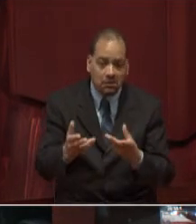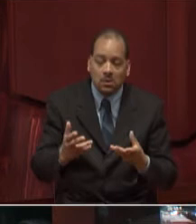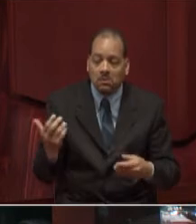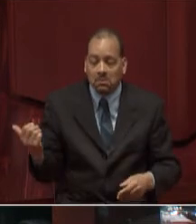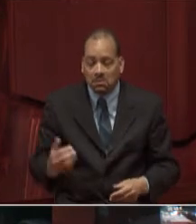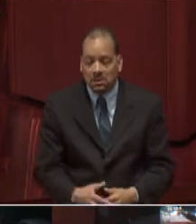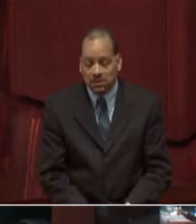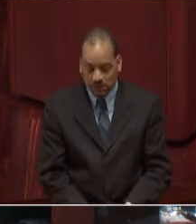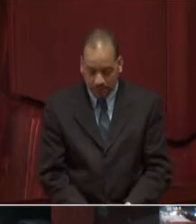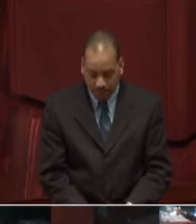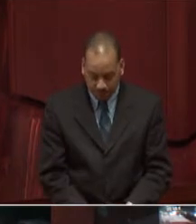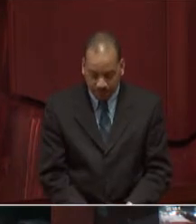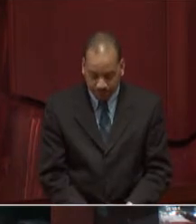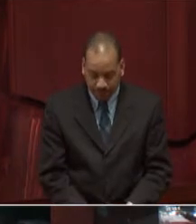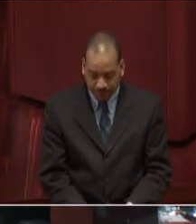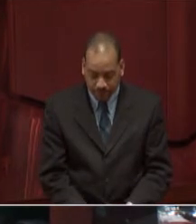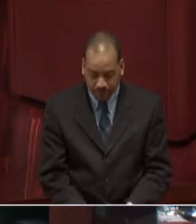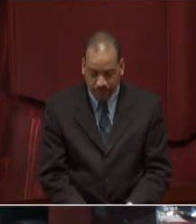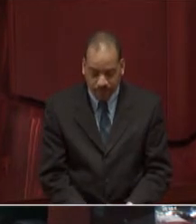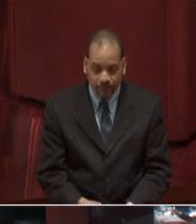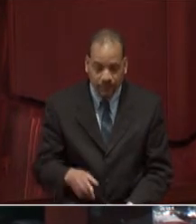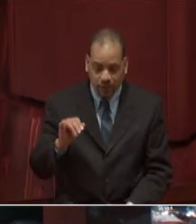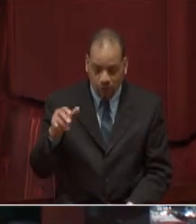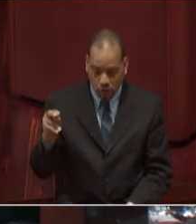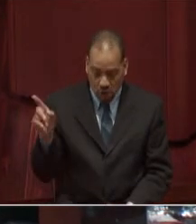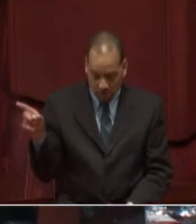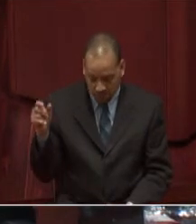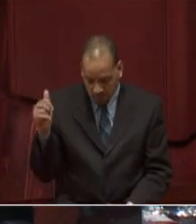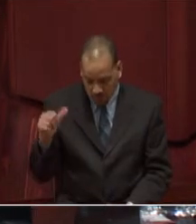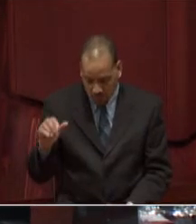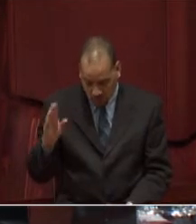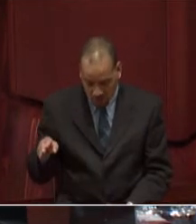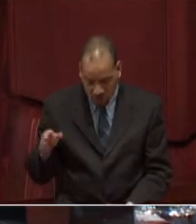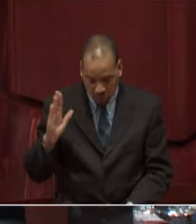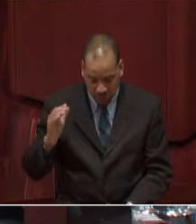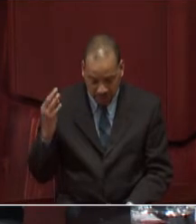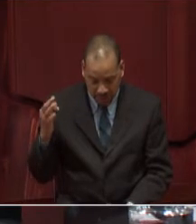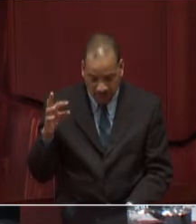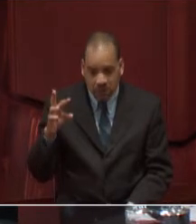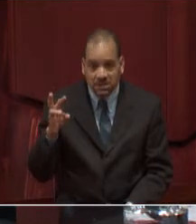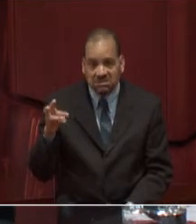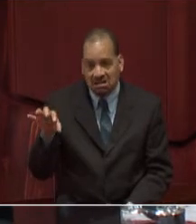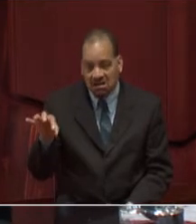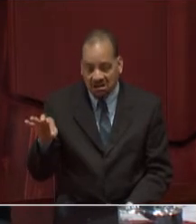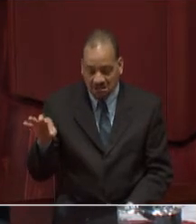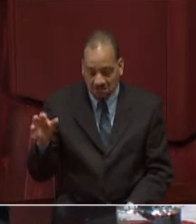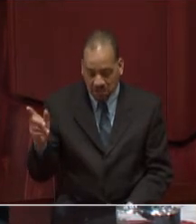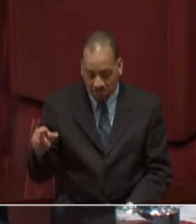fact, I'm making that case, as John will remember, from the 1969 particularly,